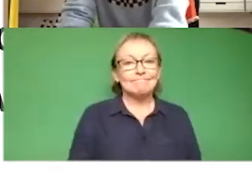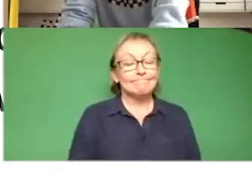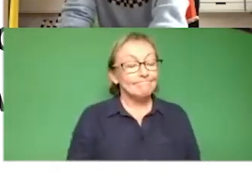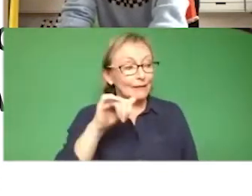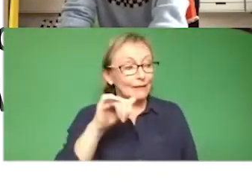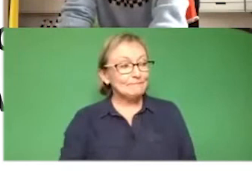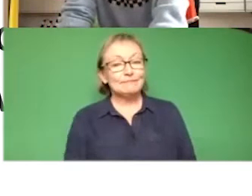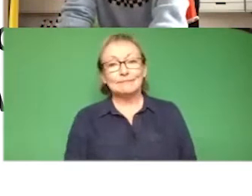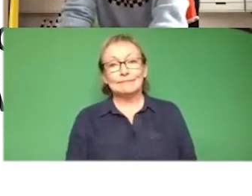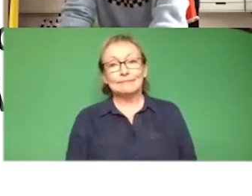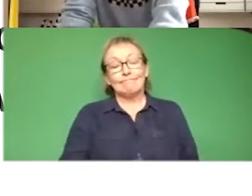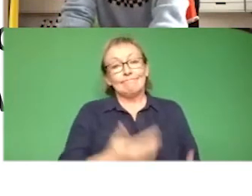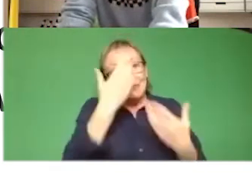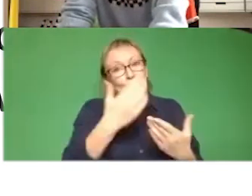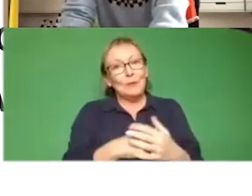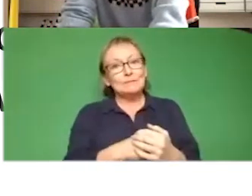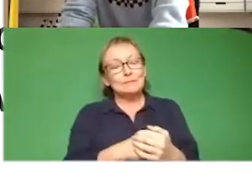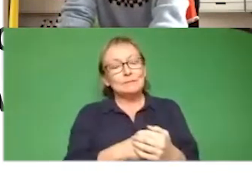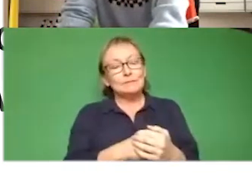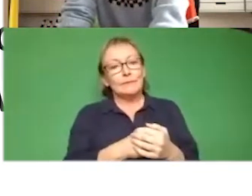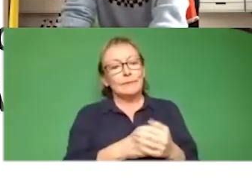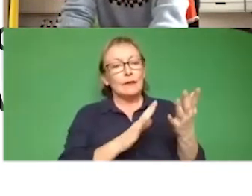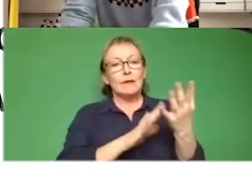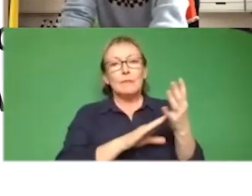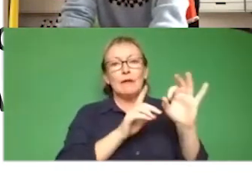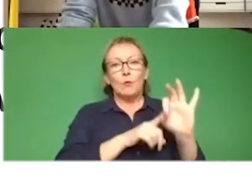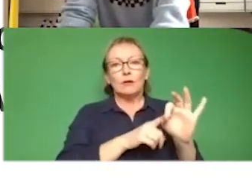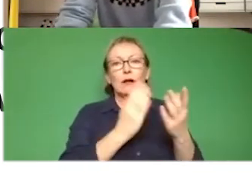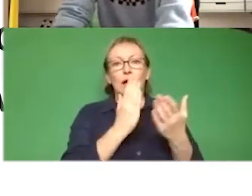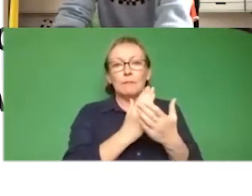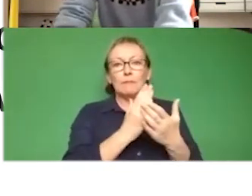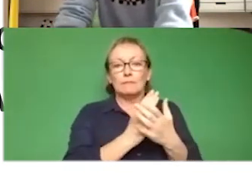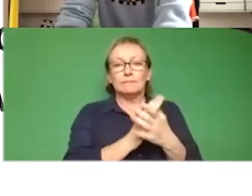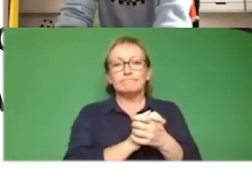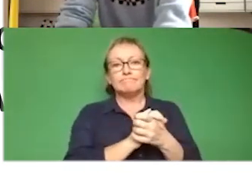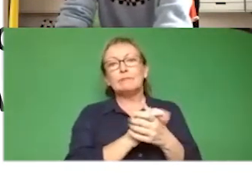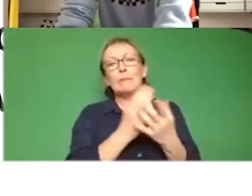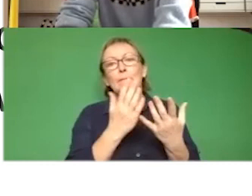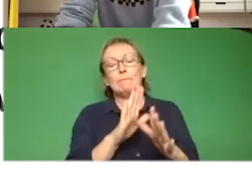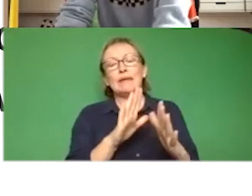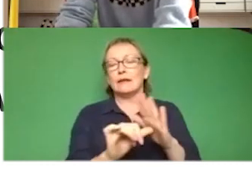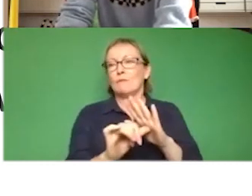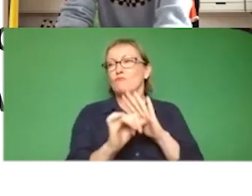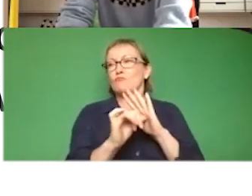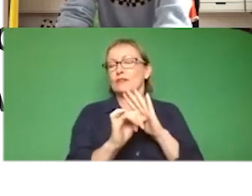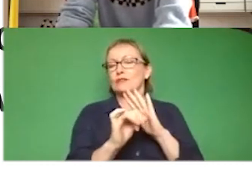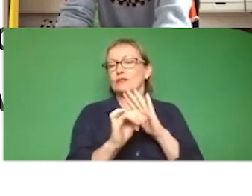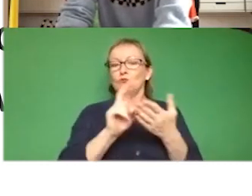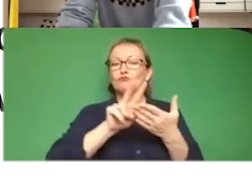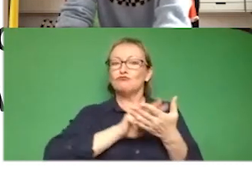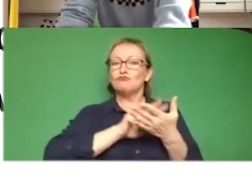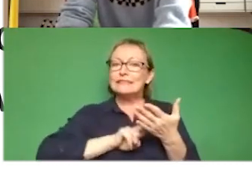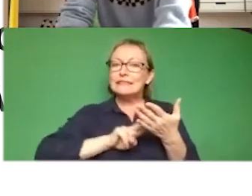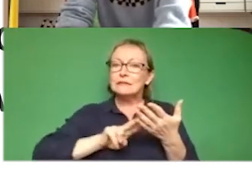Well, who will know? But she was certainly had a, I mean, there's the impression I get from reading about her, but